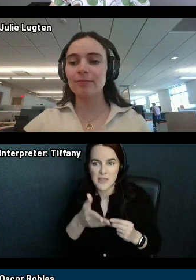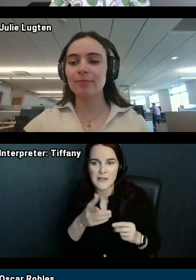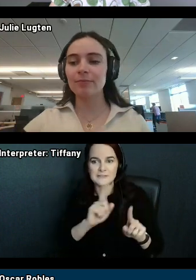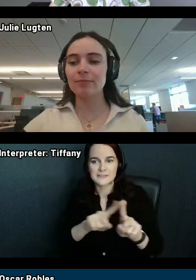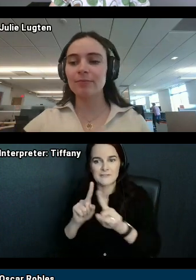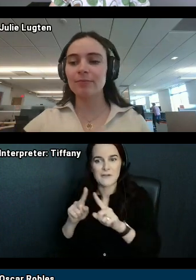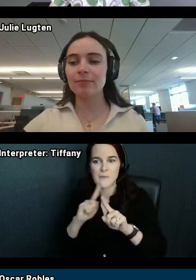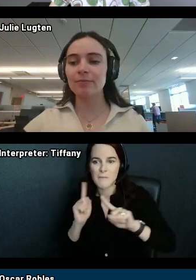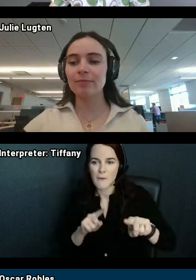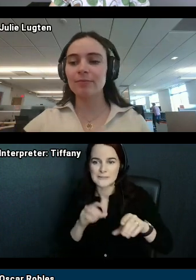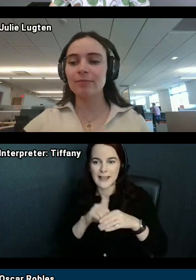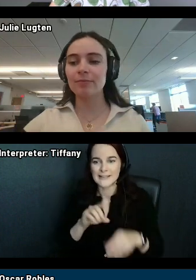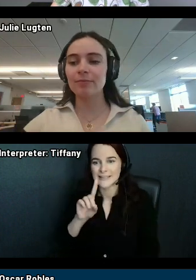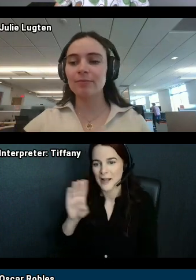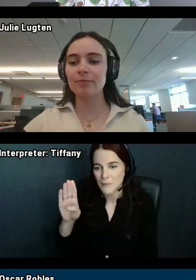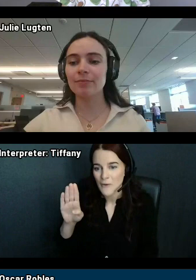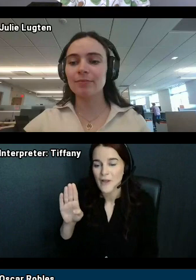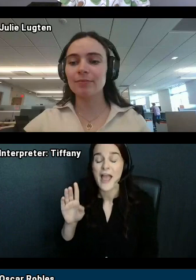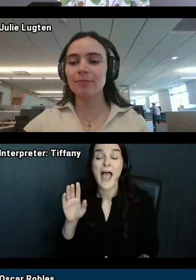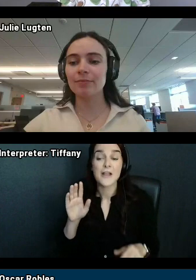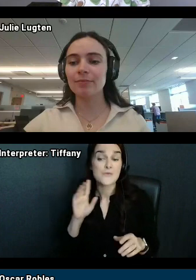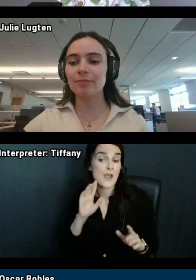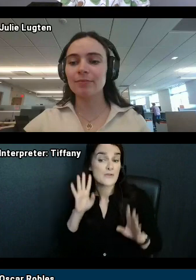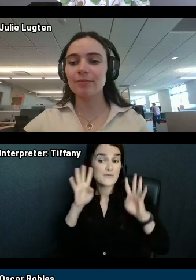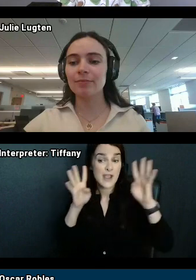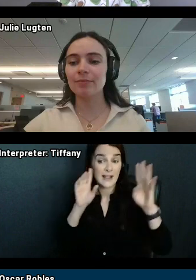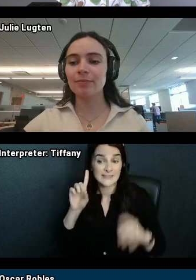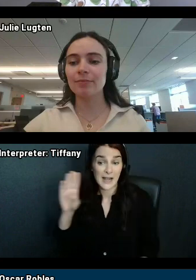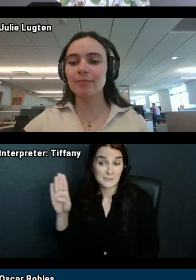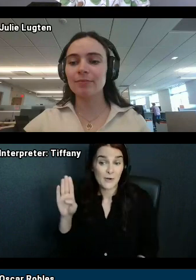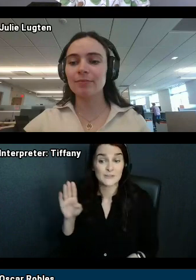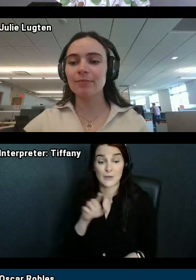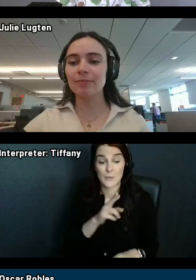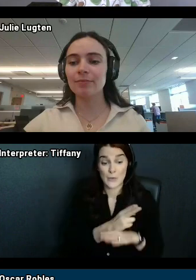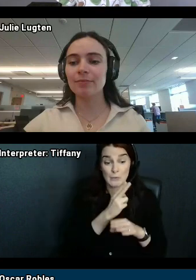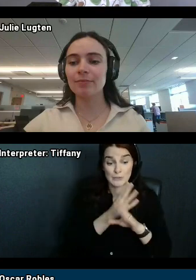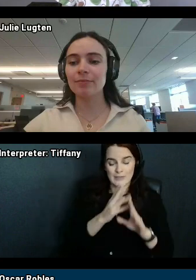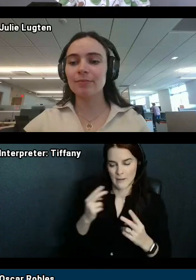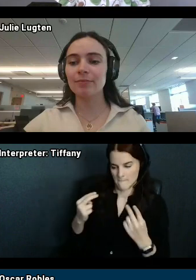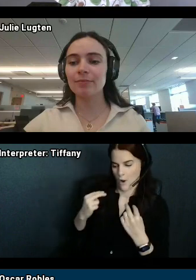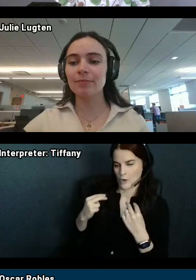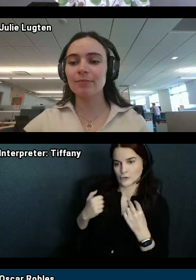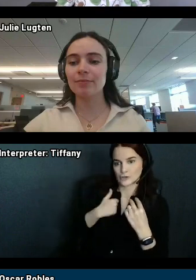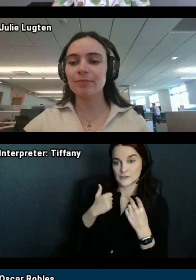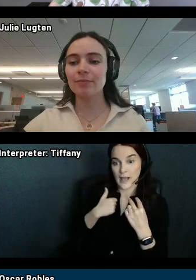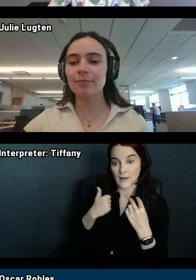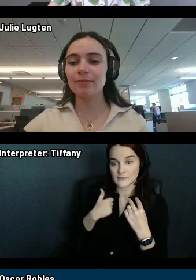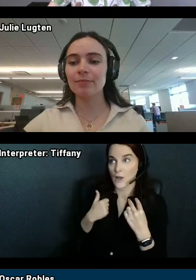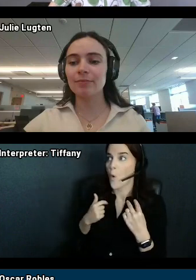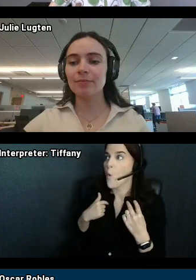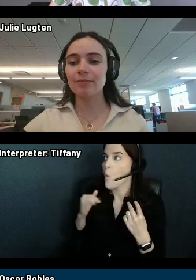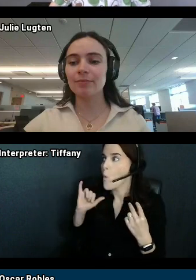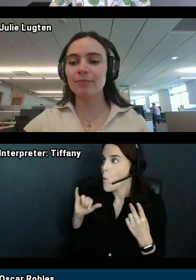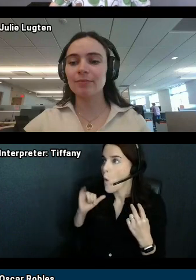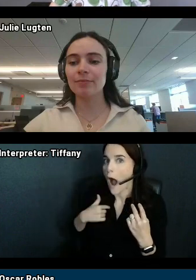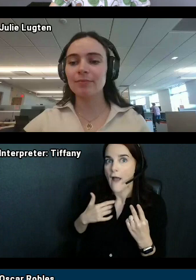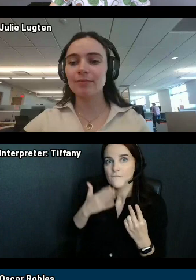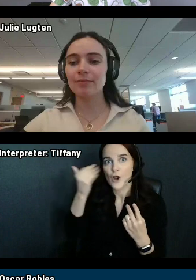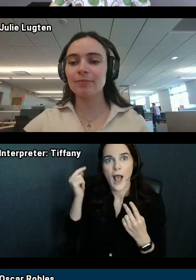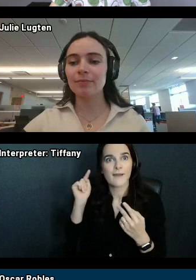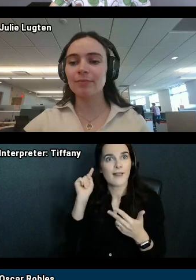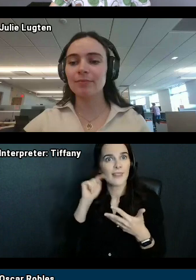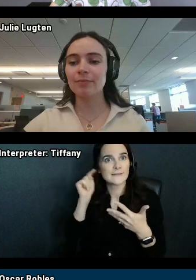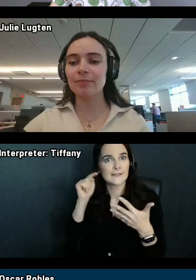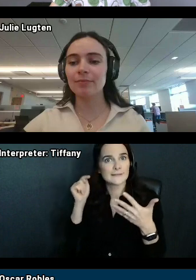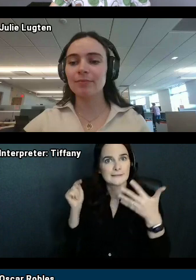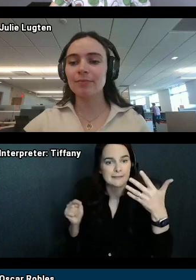create dashboards to kind of enable users to monitor themselves so that they can see if they've forgotten to do anything and maybe correct it without